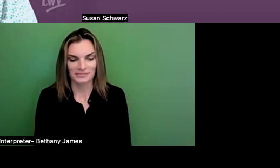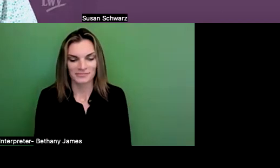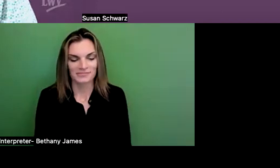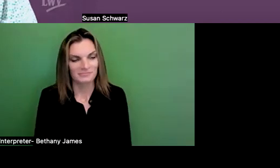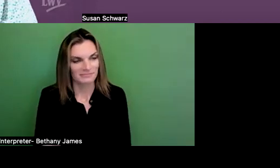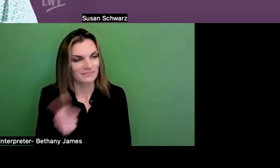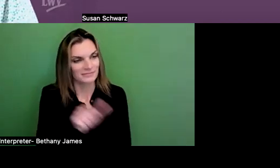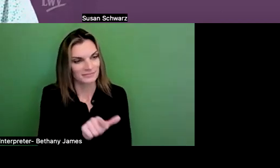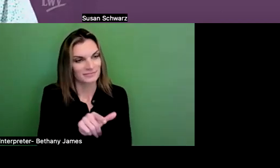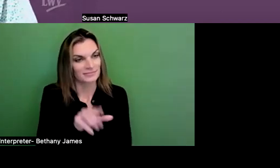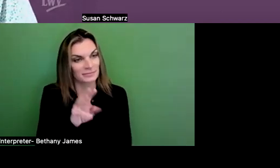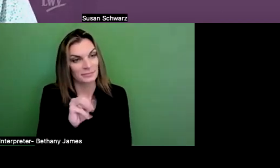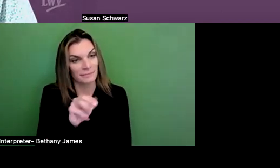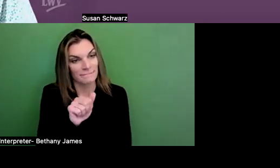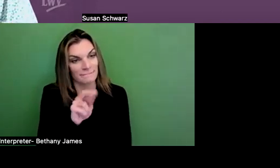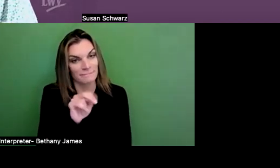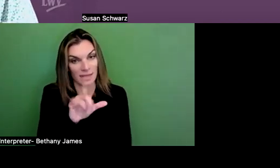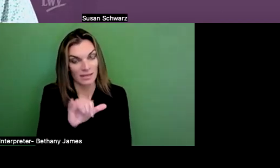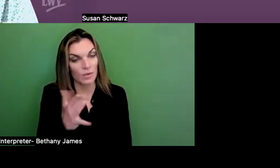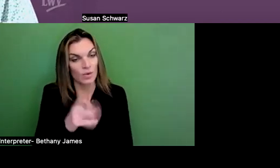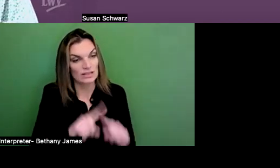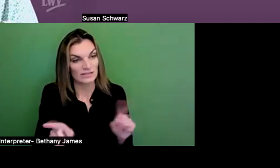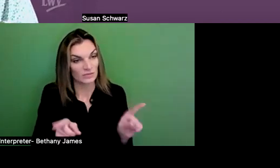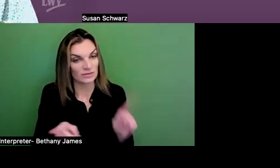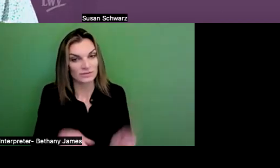same question. What are the major differences between you and your opponents?